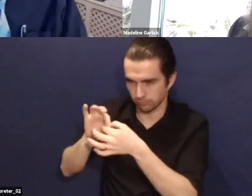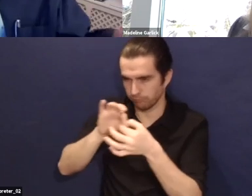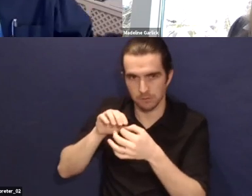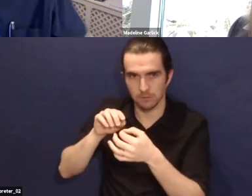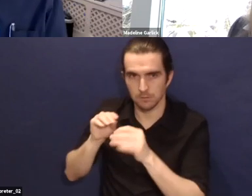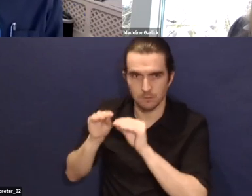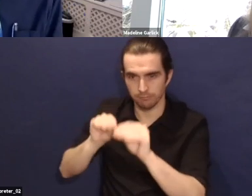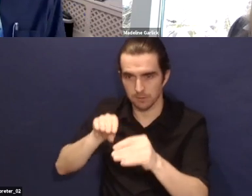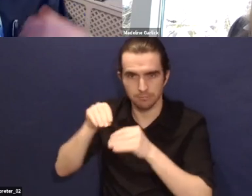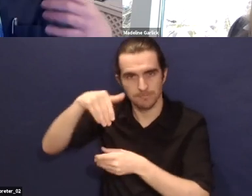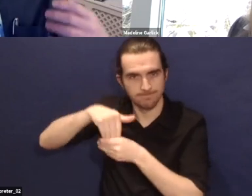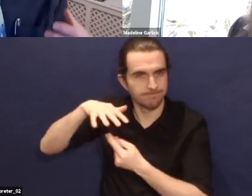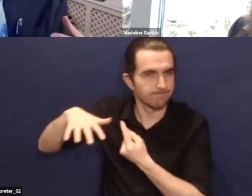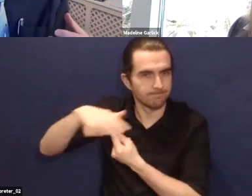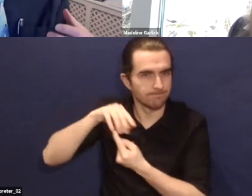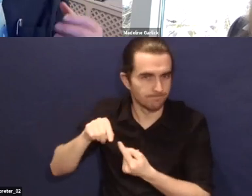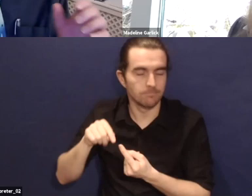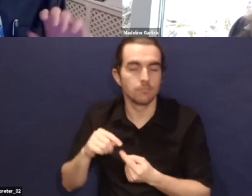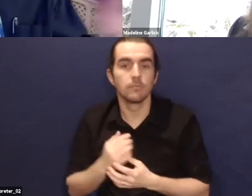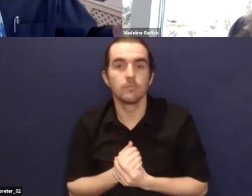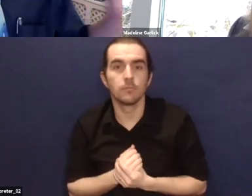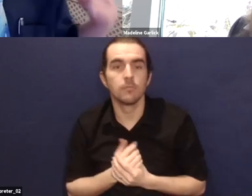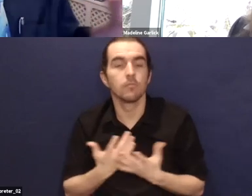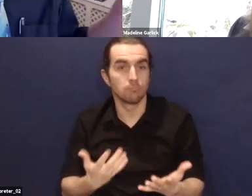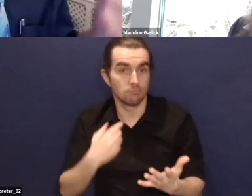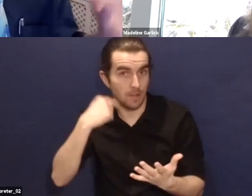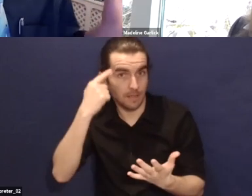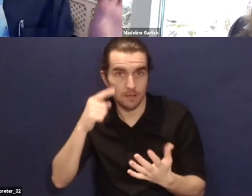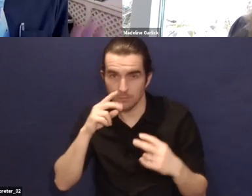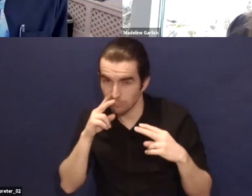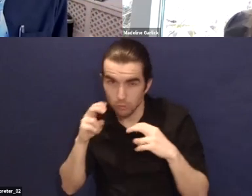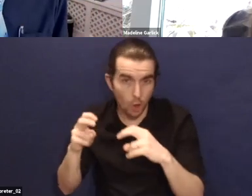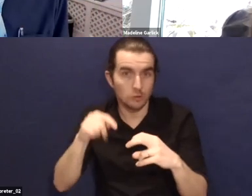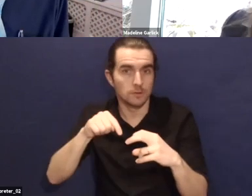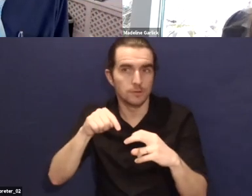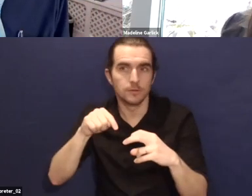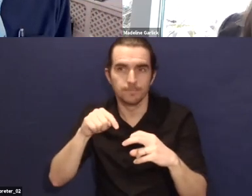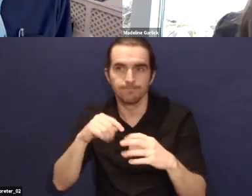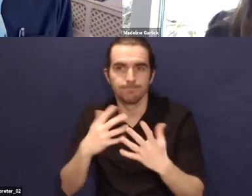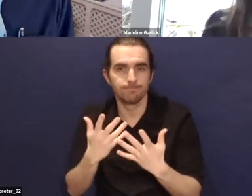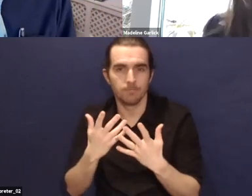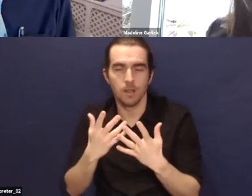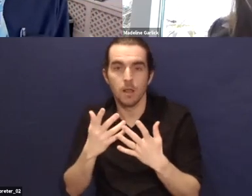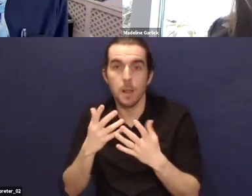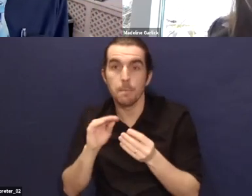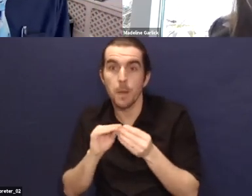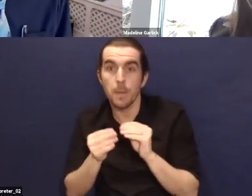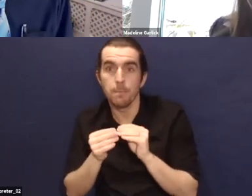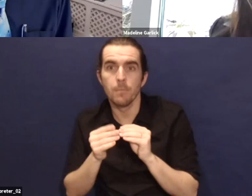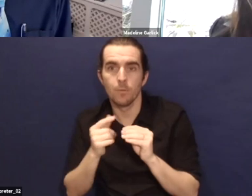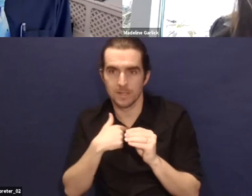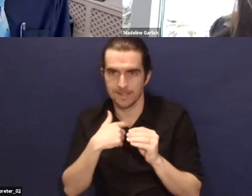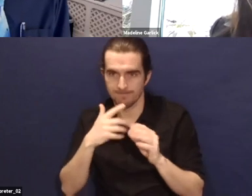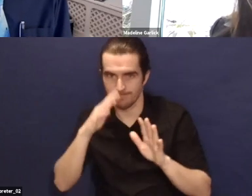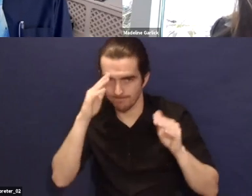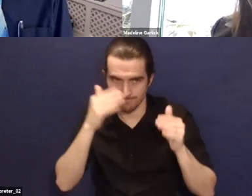the legal and the social anthropologists being in different silos, but even as lawyers, and